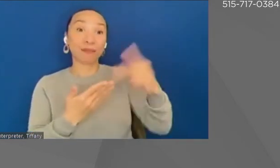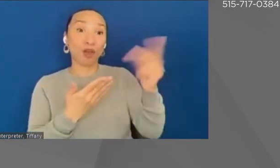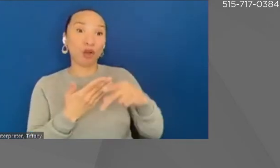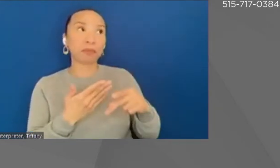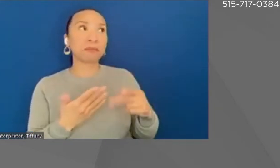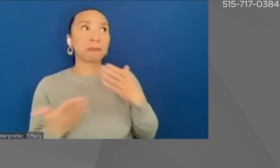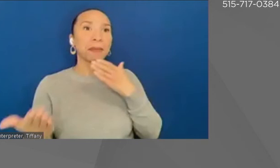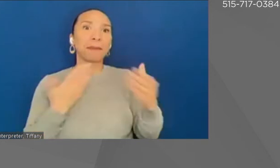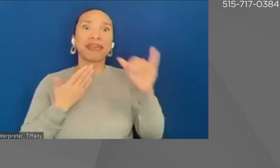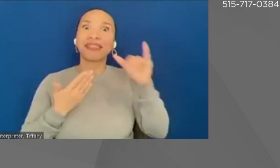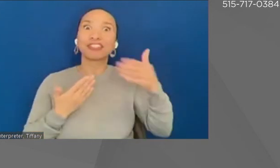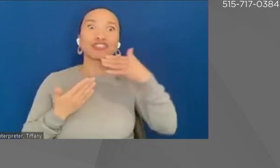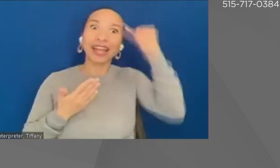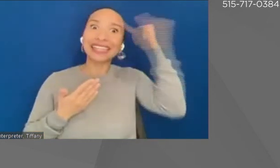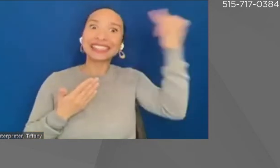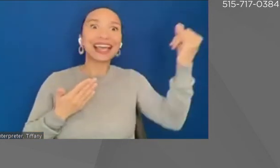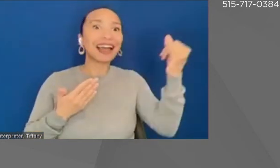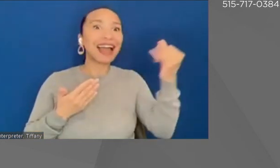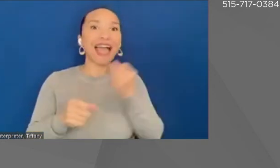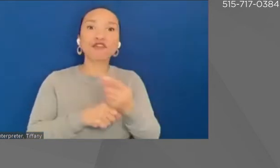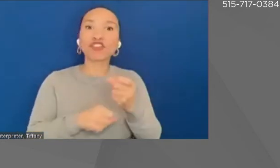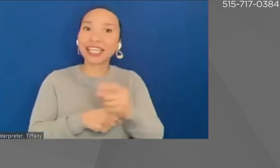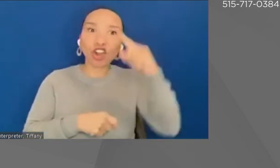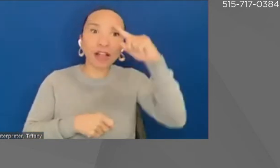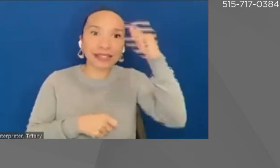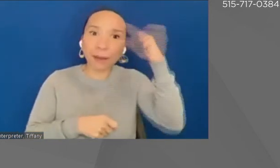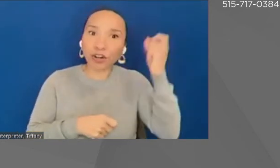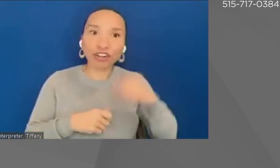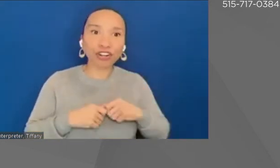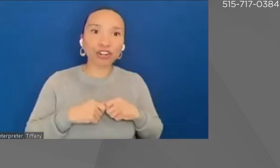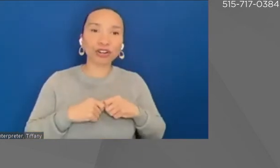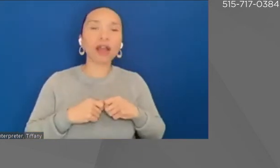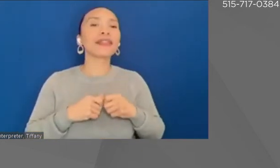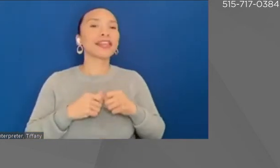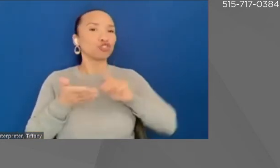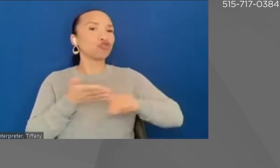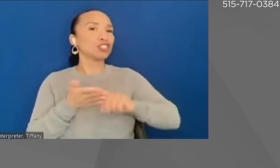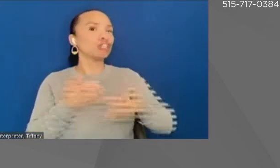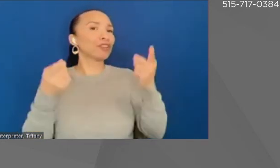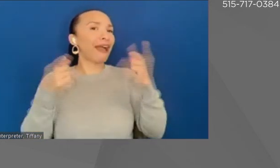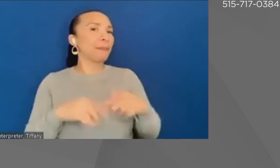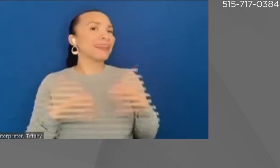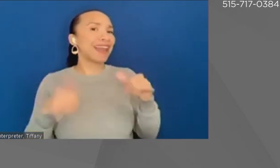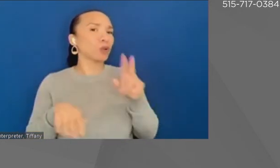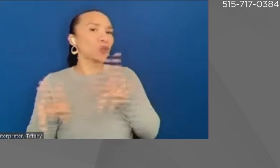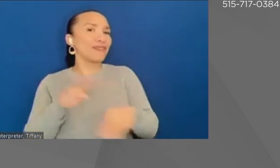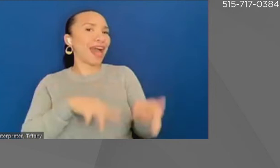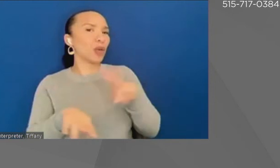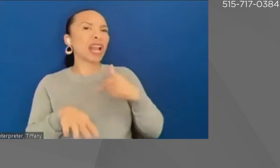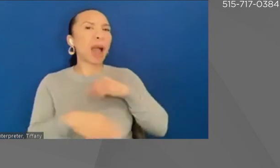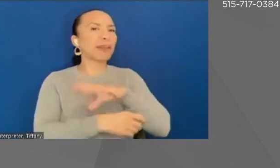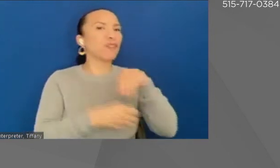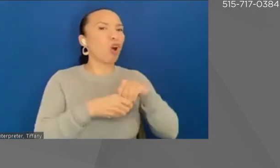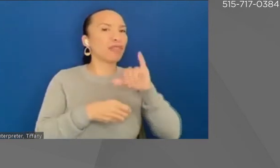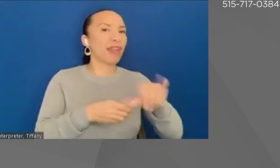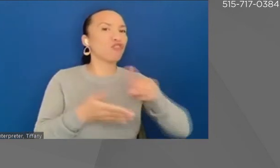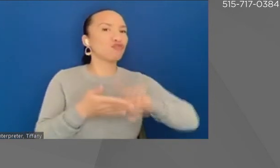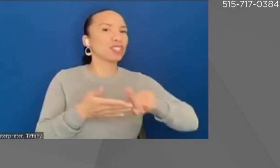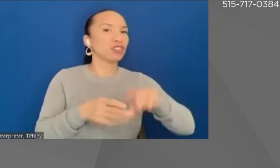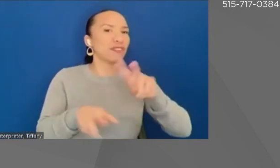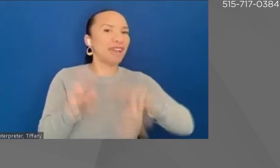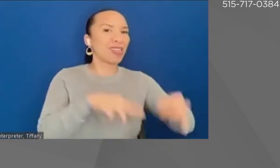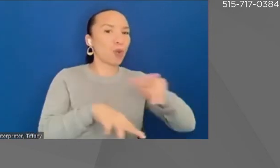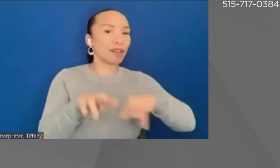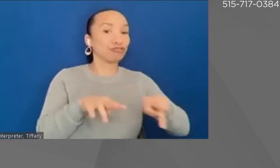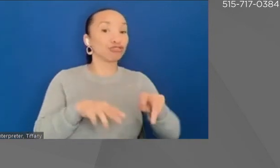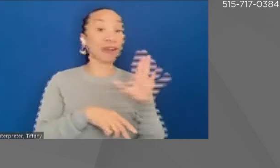idea every summer. There's research going on to evaluate it, and we're actually a part of that evaluation, but if we can turn around the